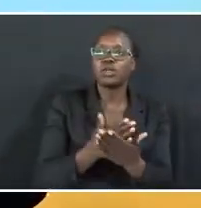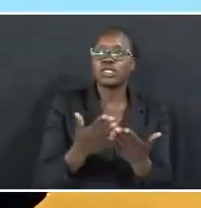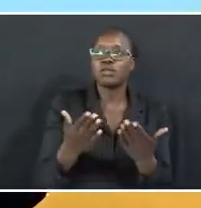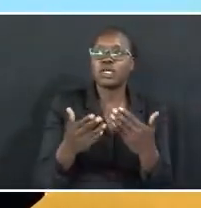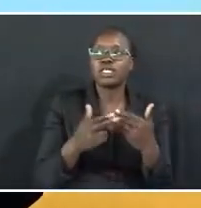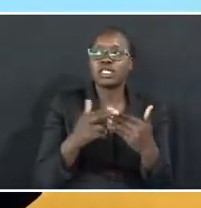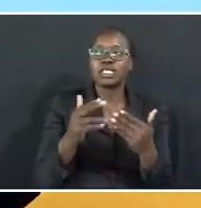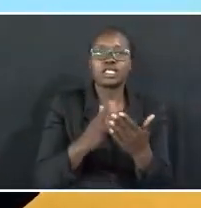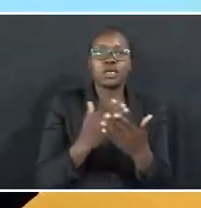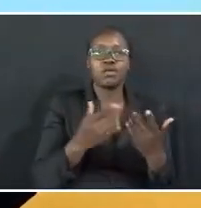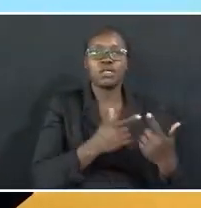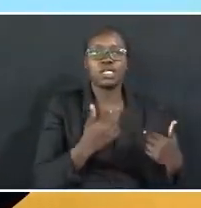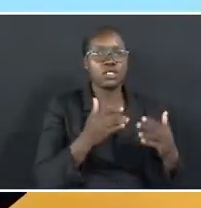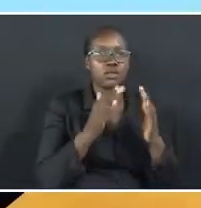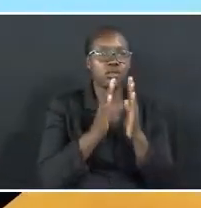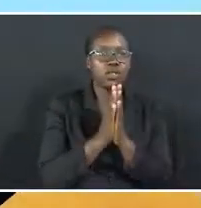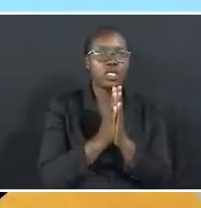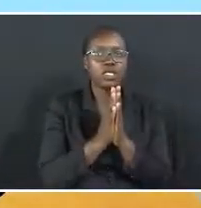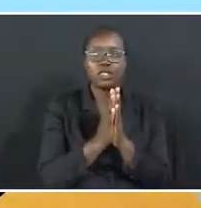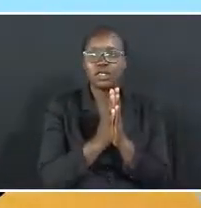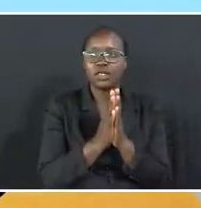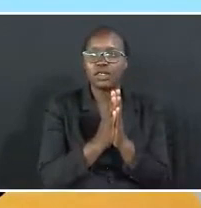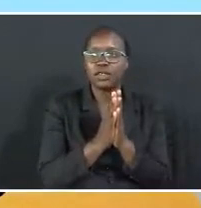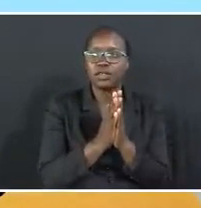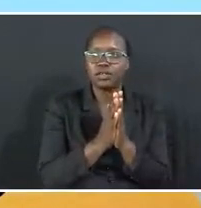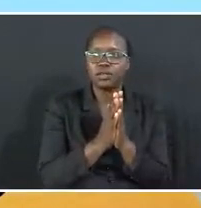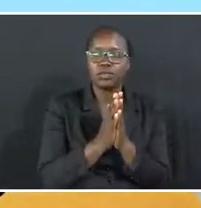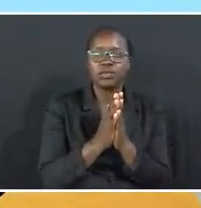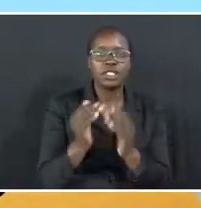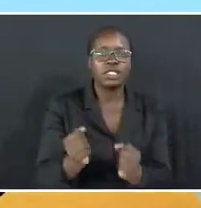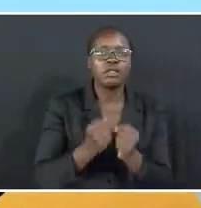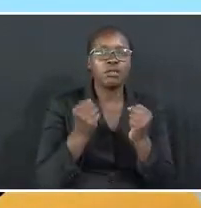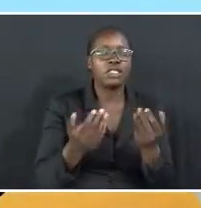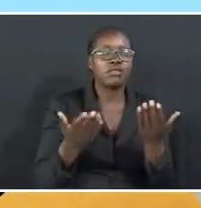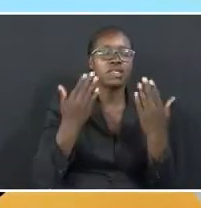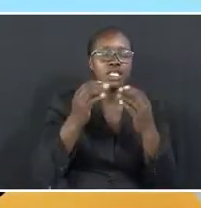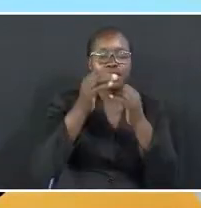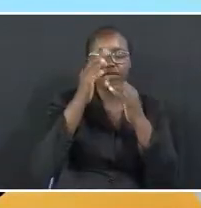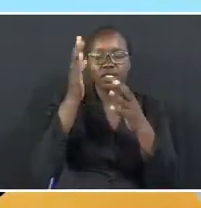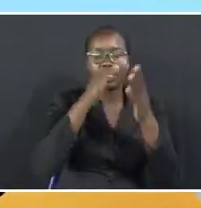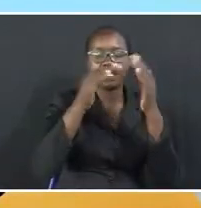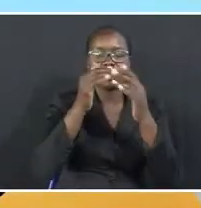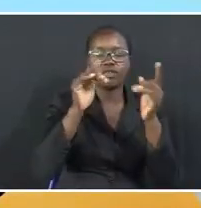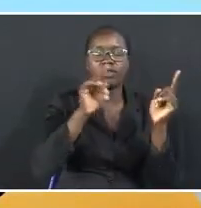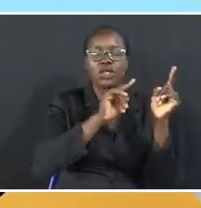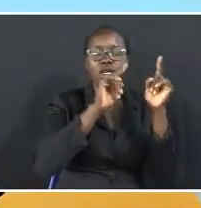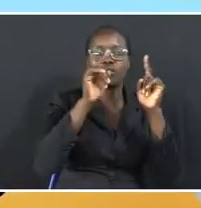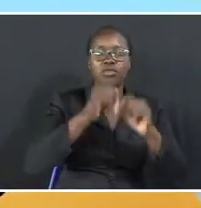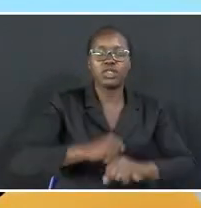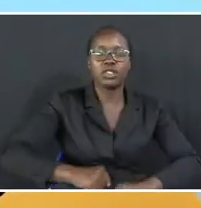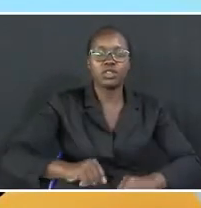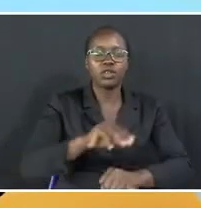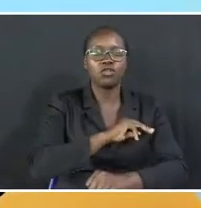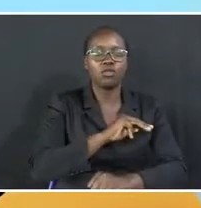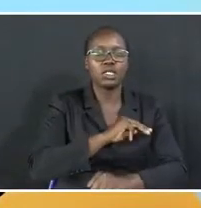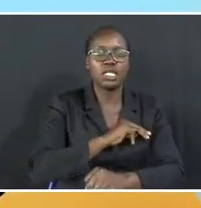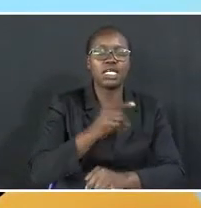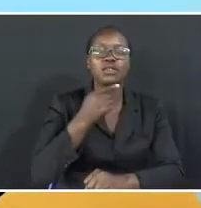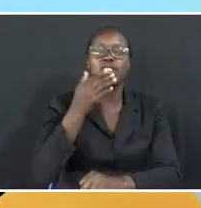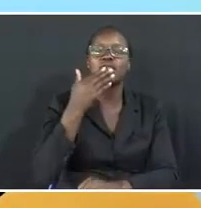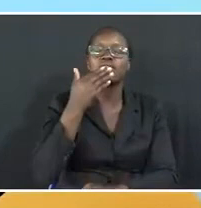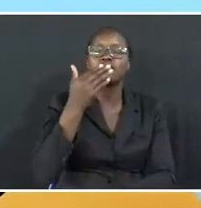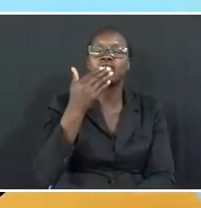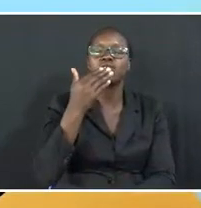touch someone's heart. Let us pray. Mighty everlasting Father in heaven, we come before your throne of mercy and we say thank